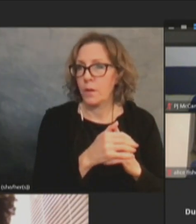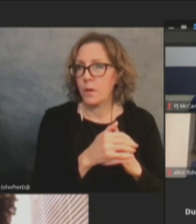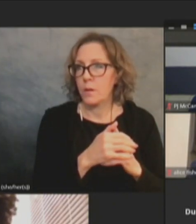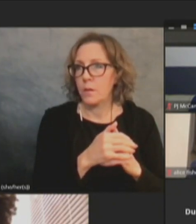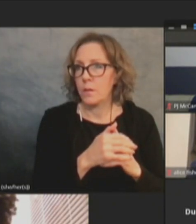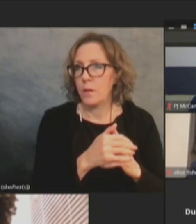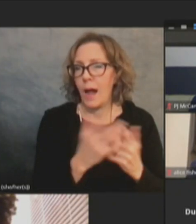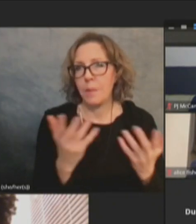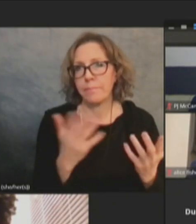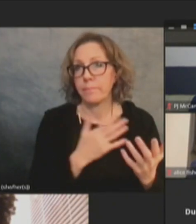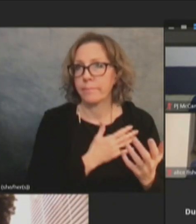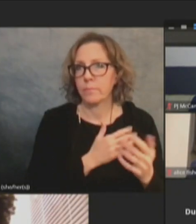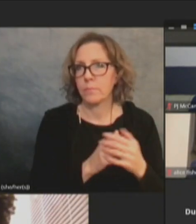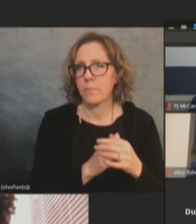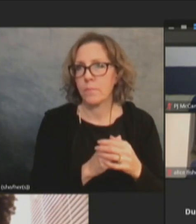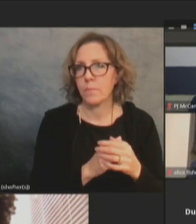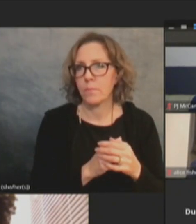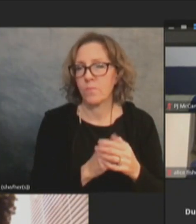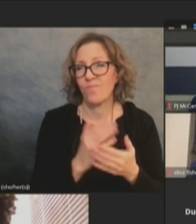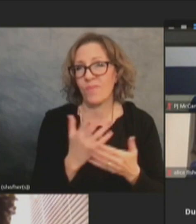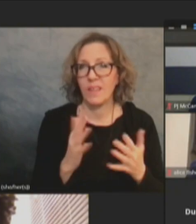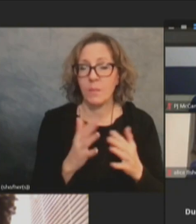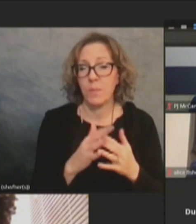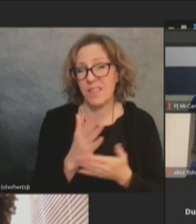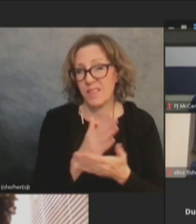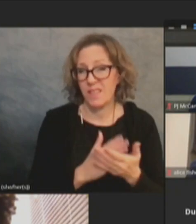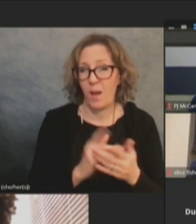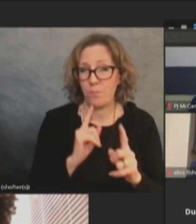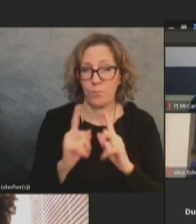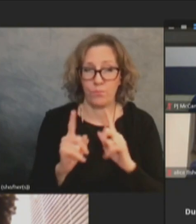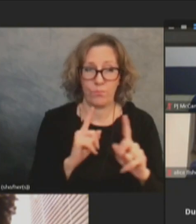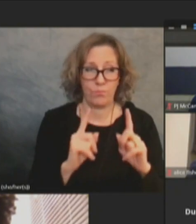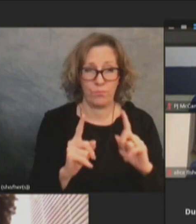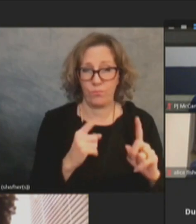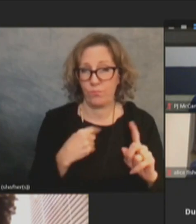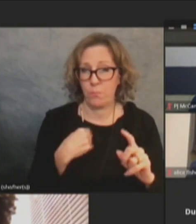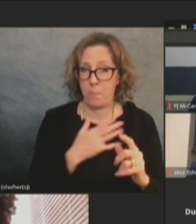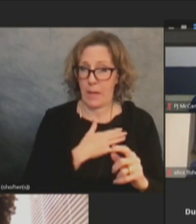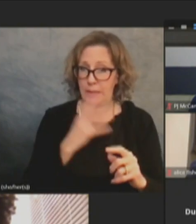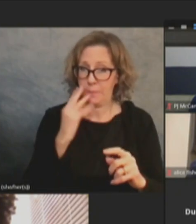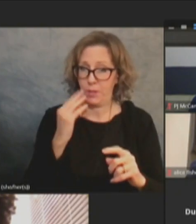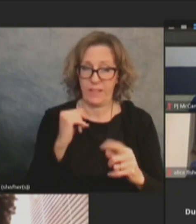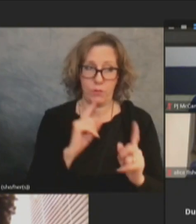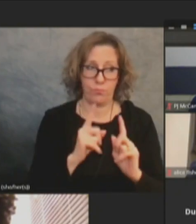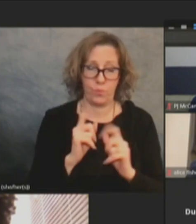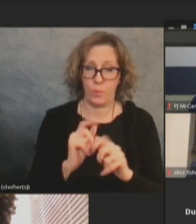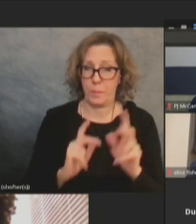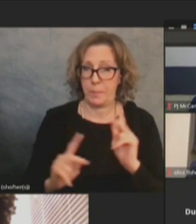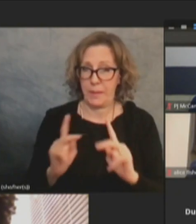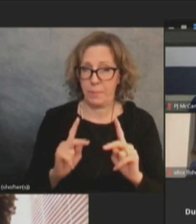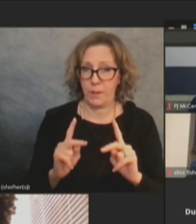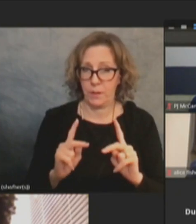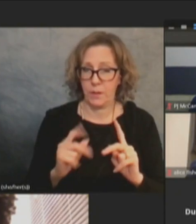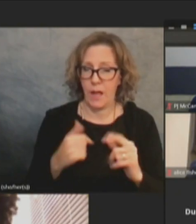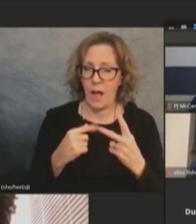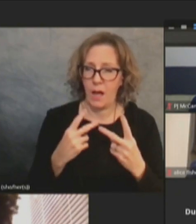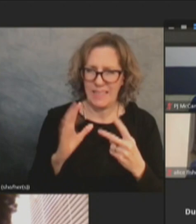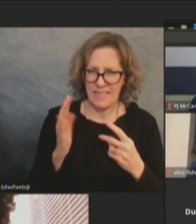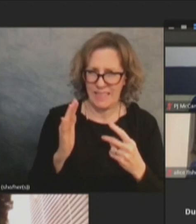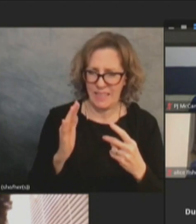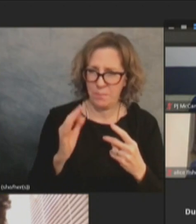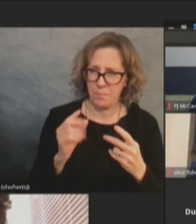But in certain conversations I've had with people, there's an even higher level of stigma, whether